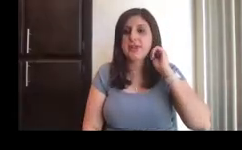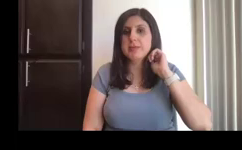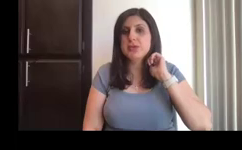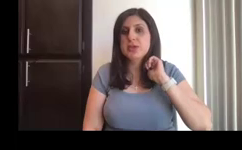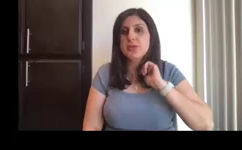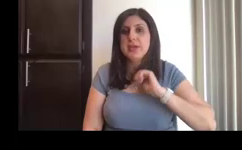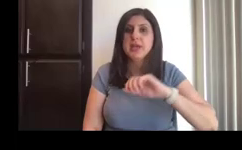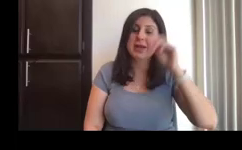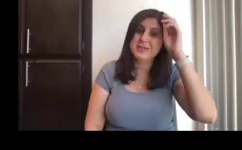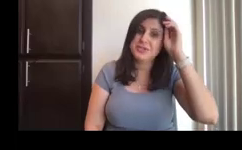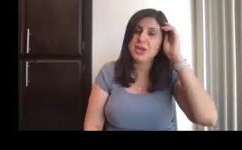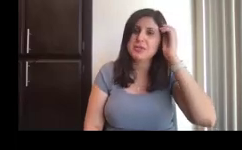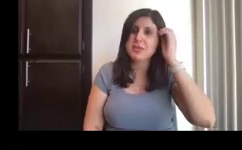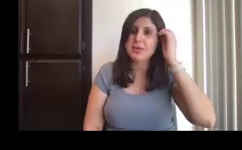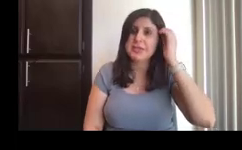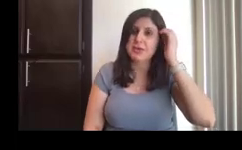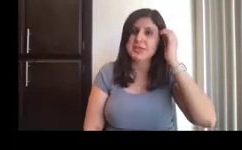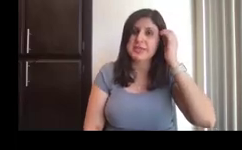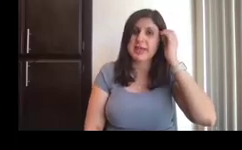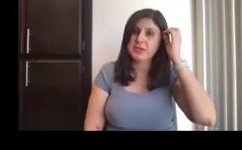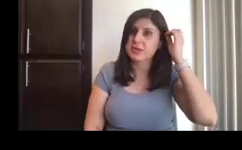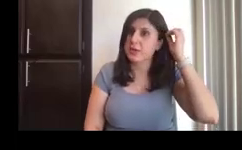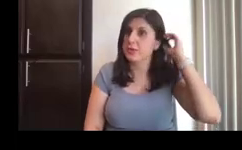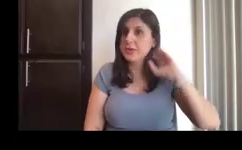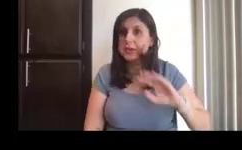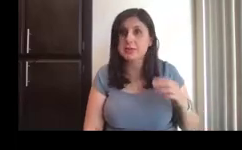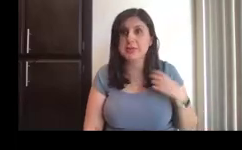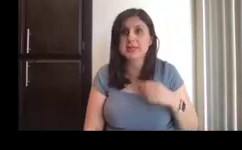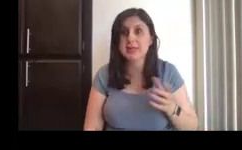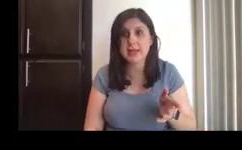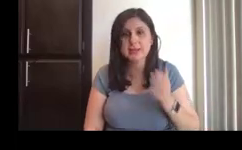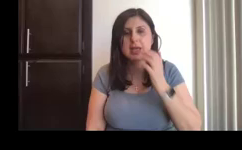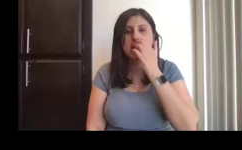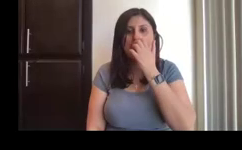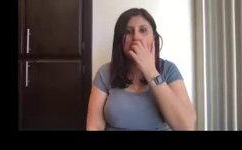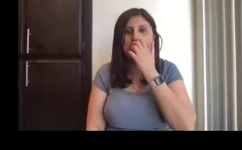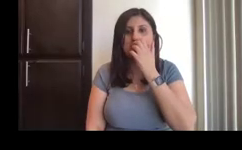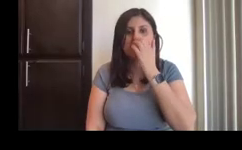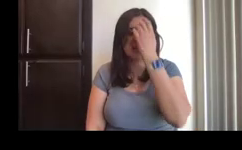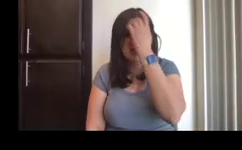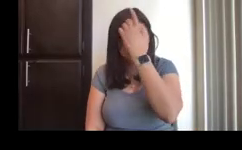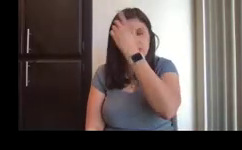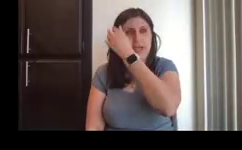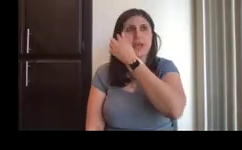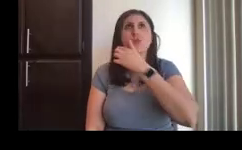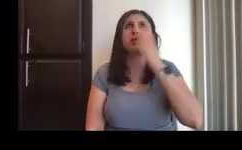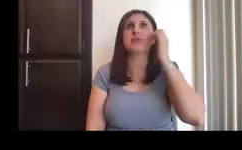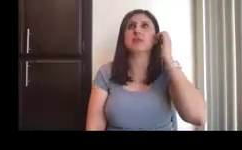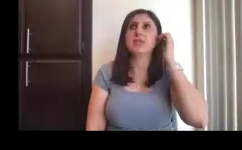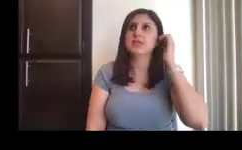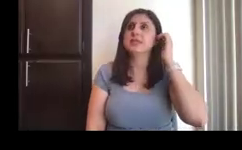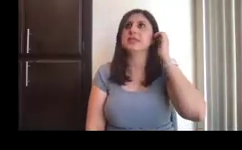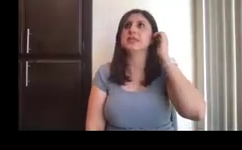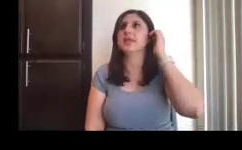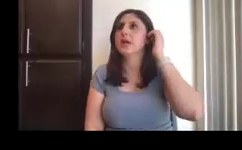go ahead and film Unit 3. It is your job to memorize all of these signs so that when we do come back to class, when we play games and we